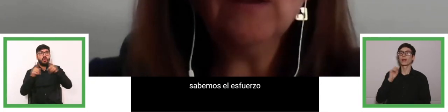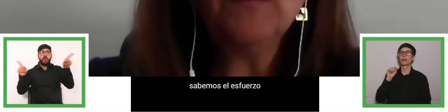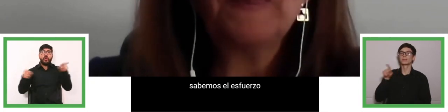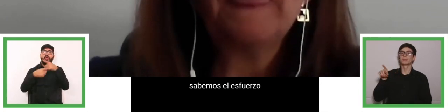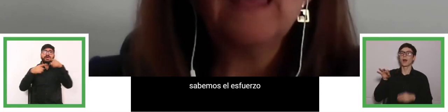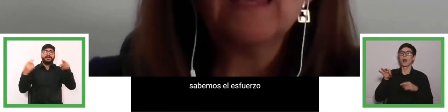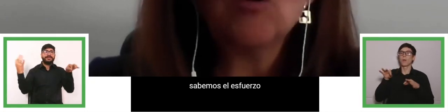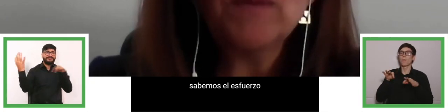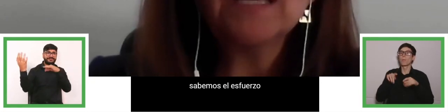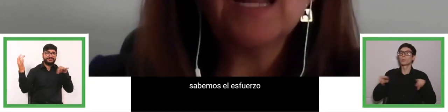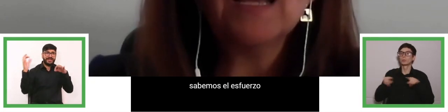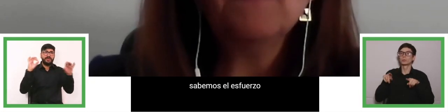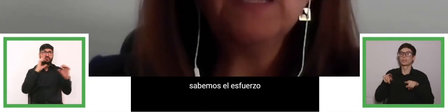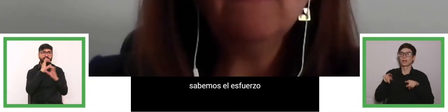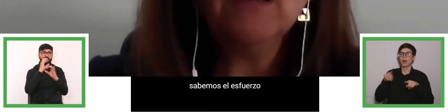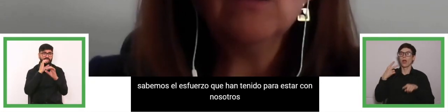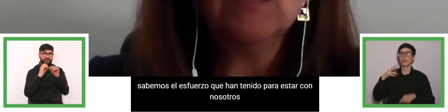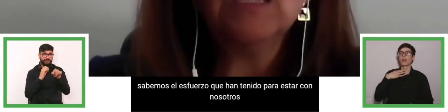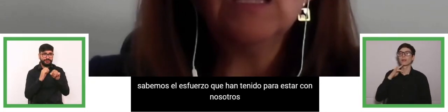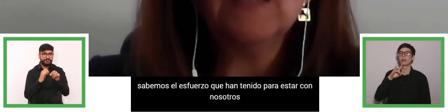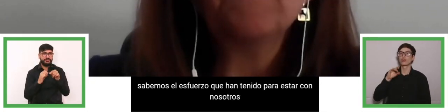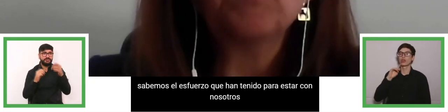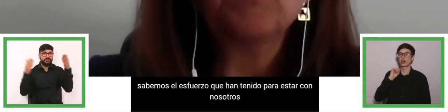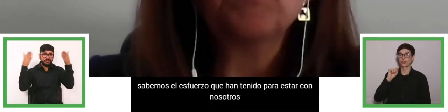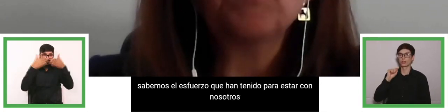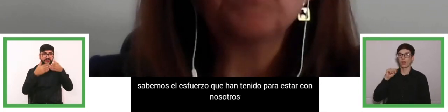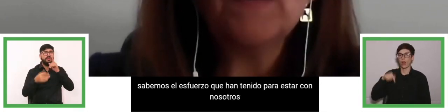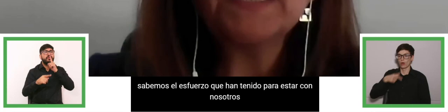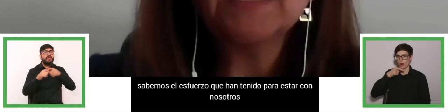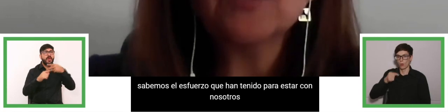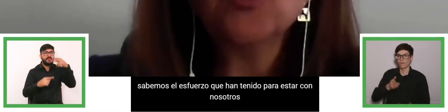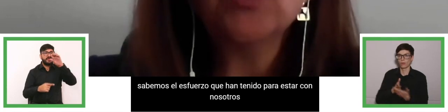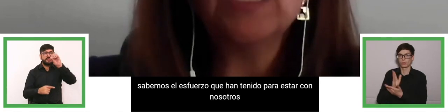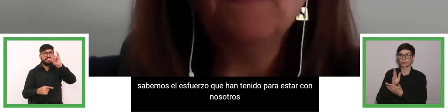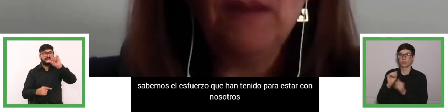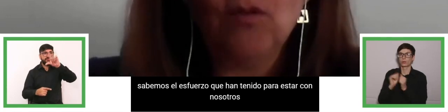They give you the musical ensemble orchestra that will